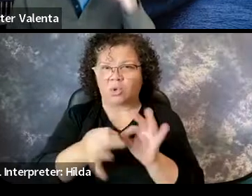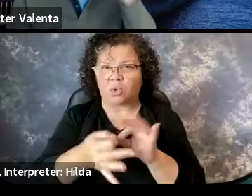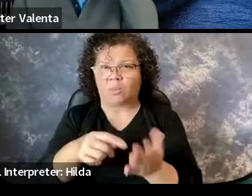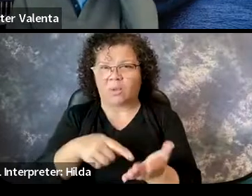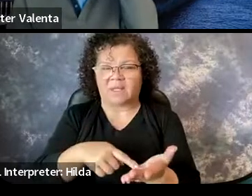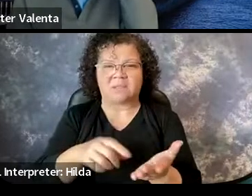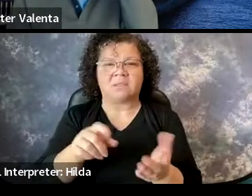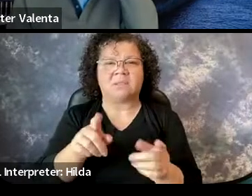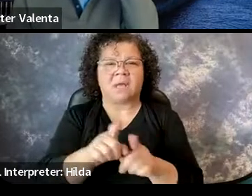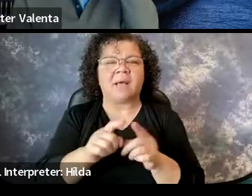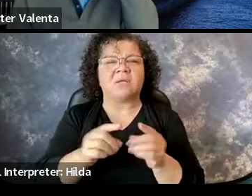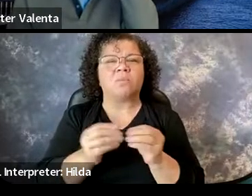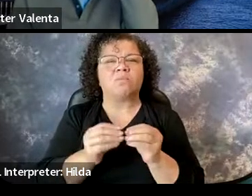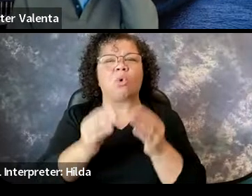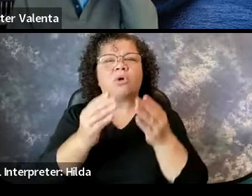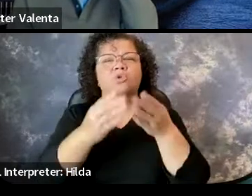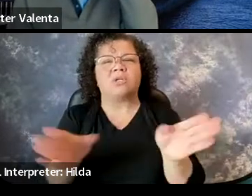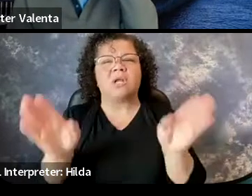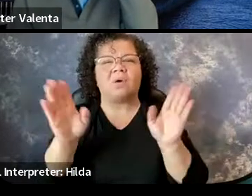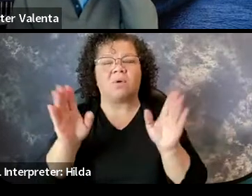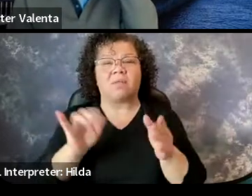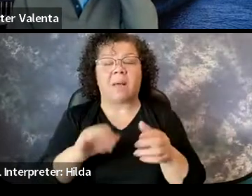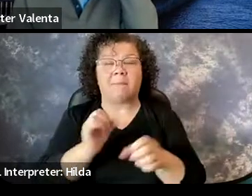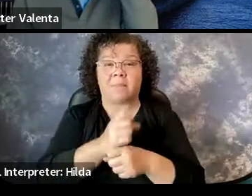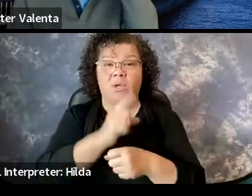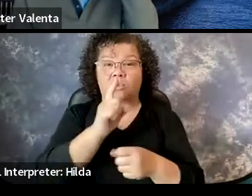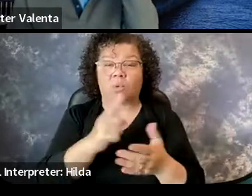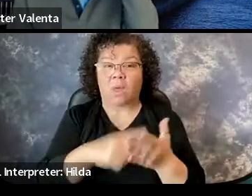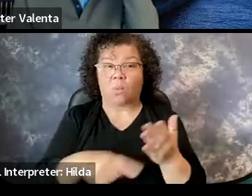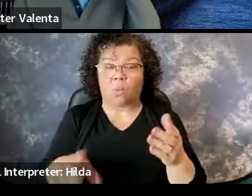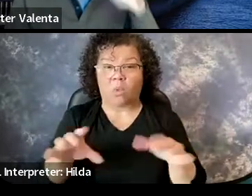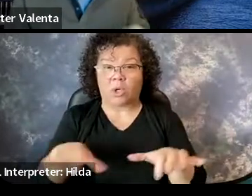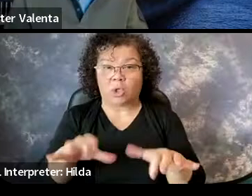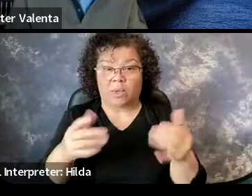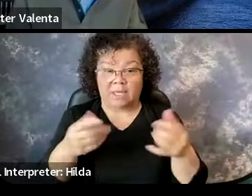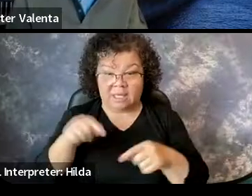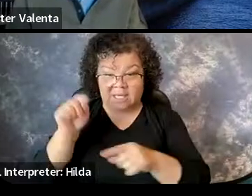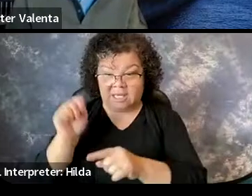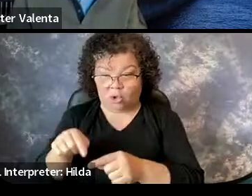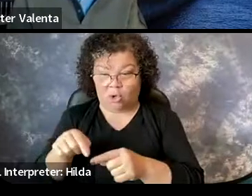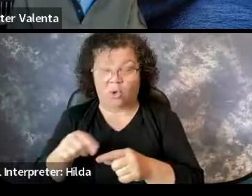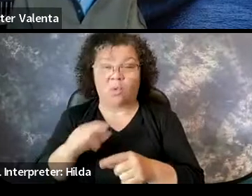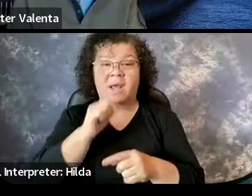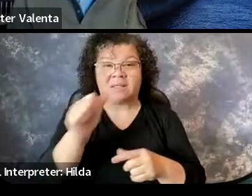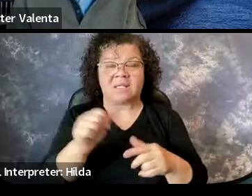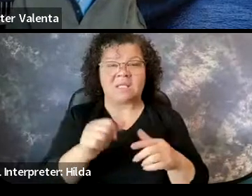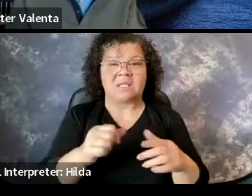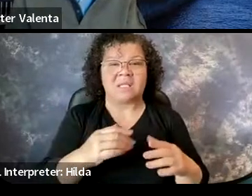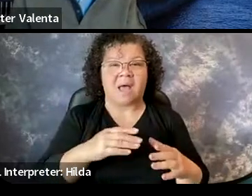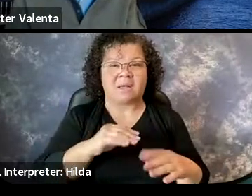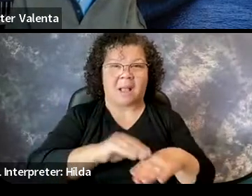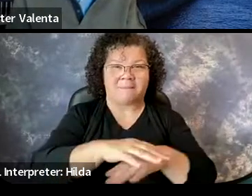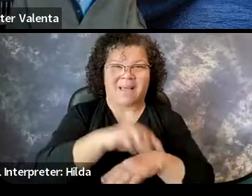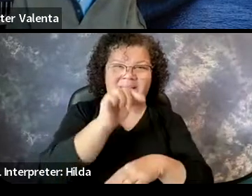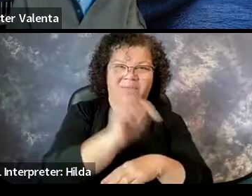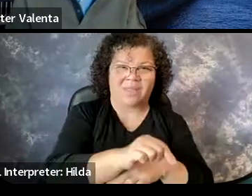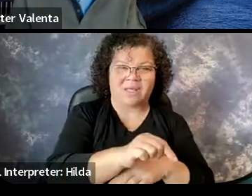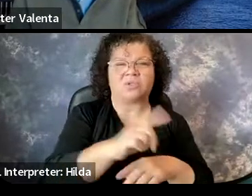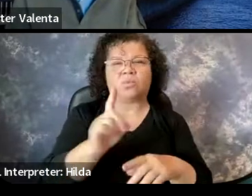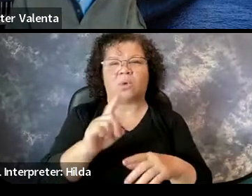as pretty generic and making sure that what we were doing here wasn't impacting something that's over here for access, as opposed to